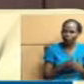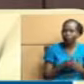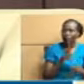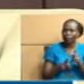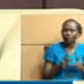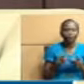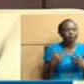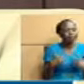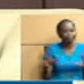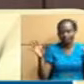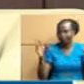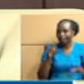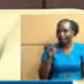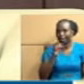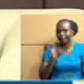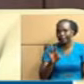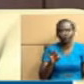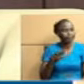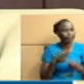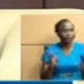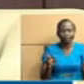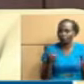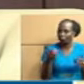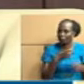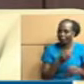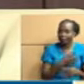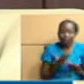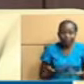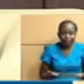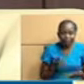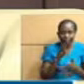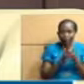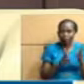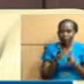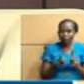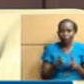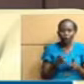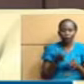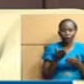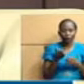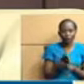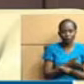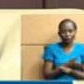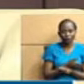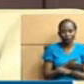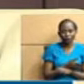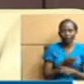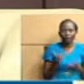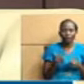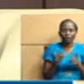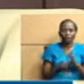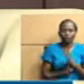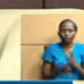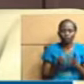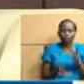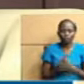any savings that they had and were beginning to scramble. Some people took the hard initiative, the only alternative available,